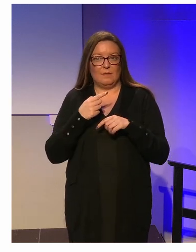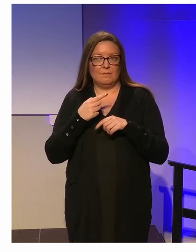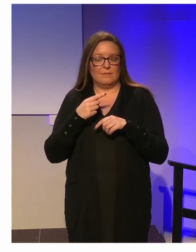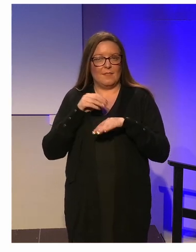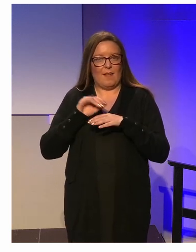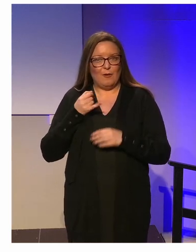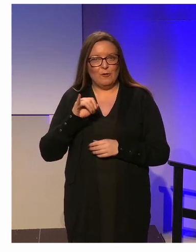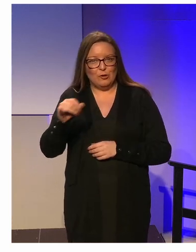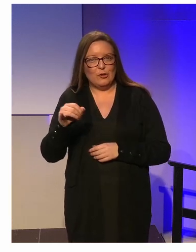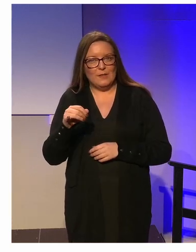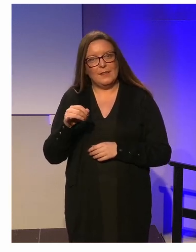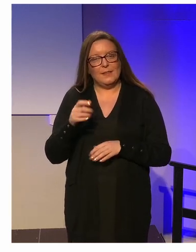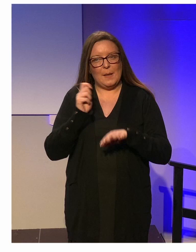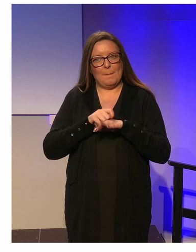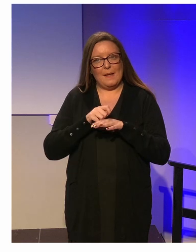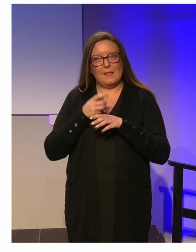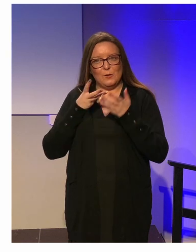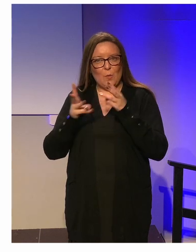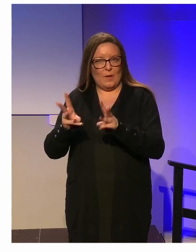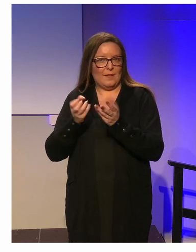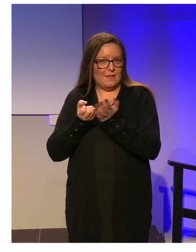is how we'll best put it. We've been